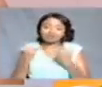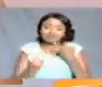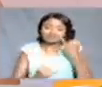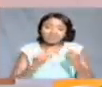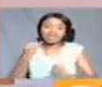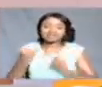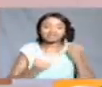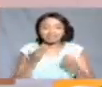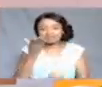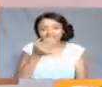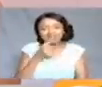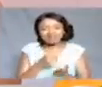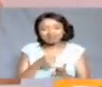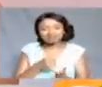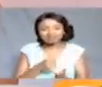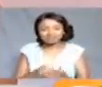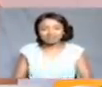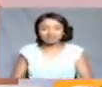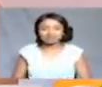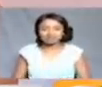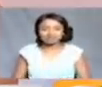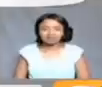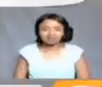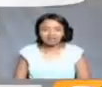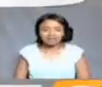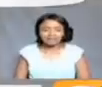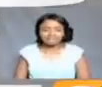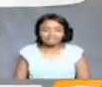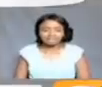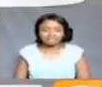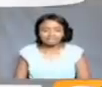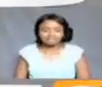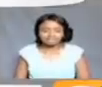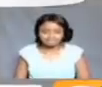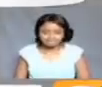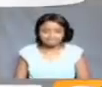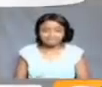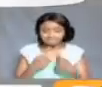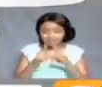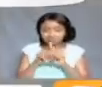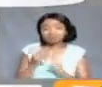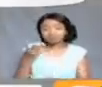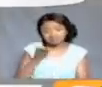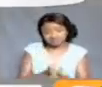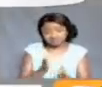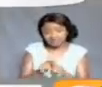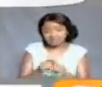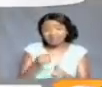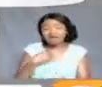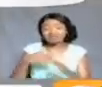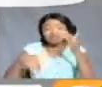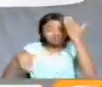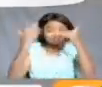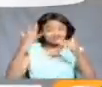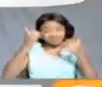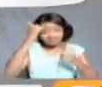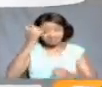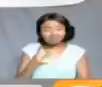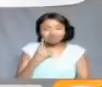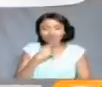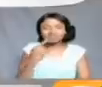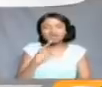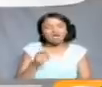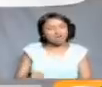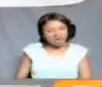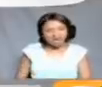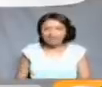like your job as an influencer. And you know, there'll still be that university student sitting in the dorm watching this interview and saying, okay, Chiki, I still want to